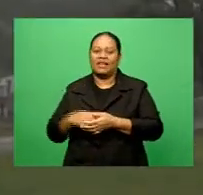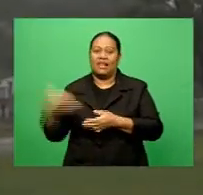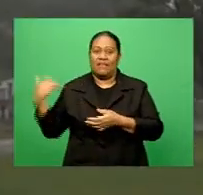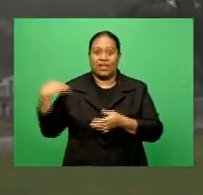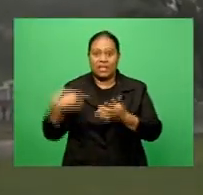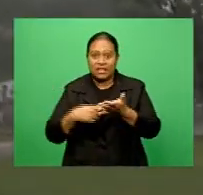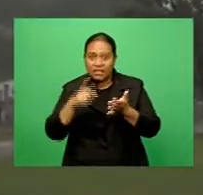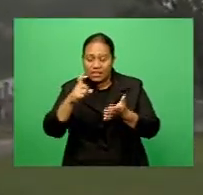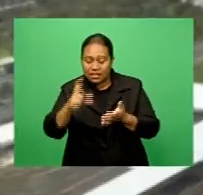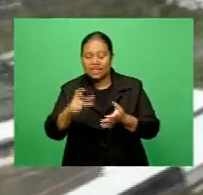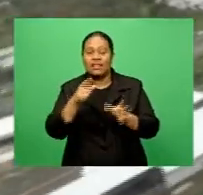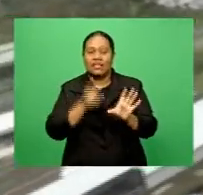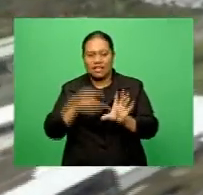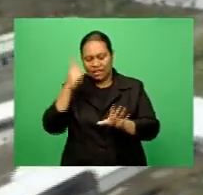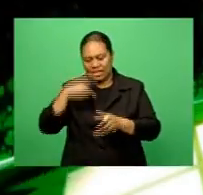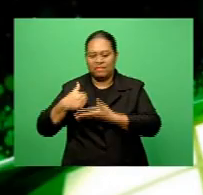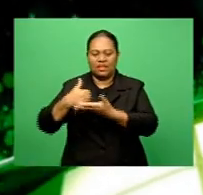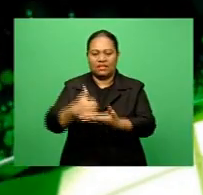Yasa will be assisted.